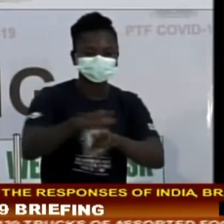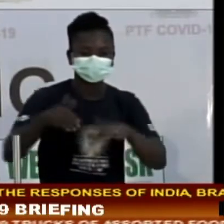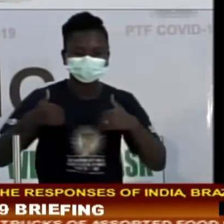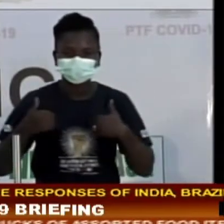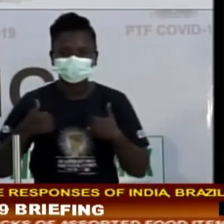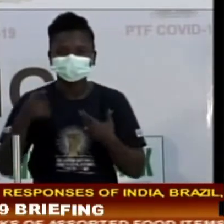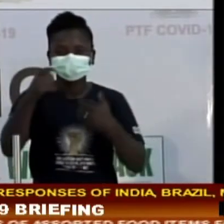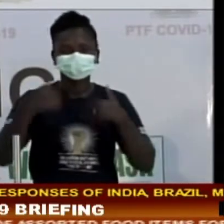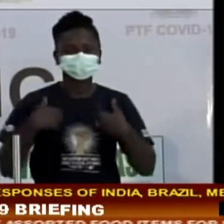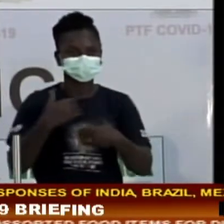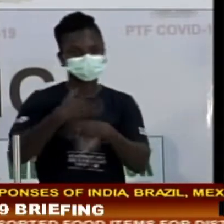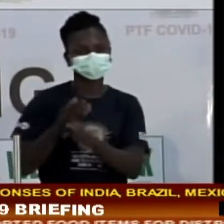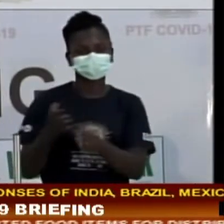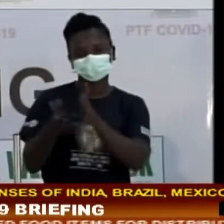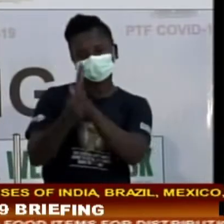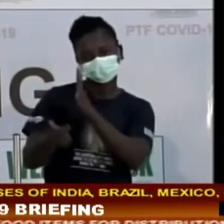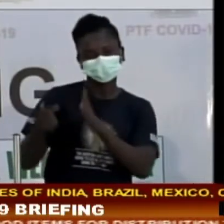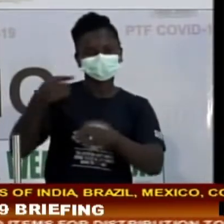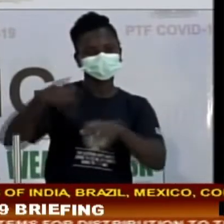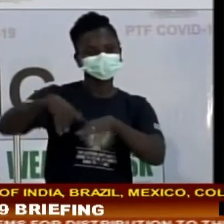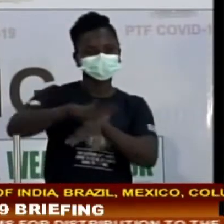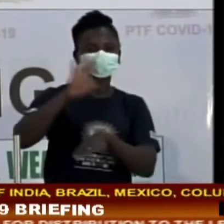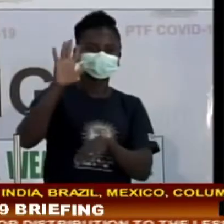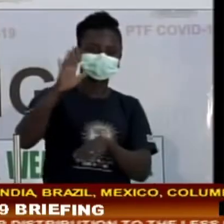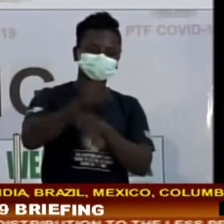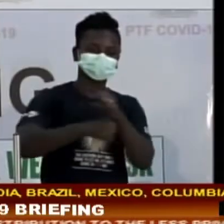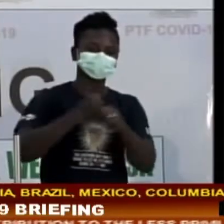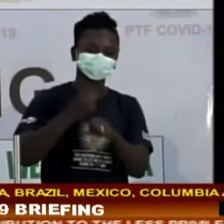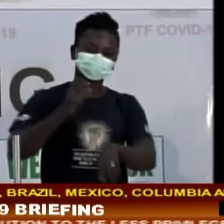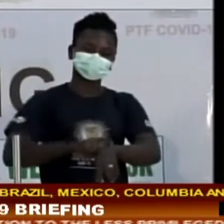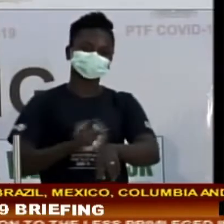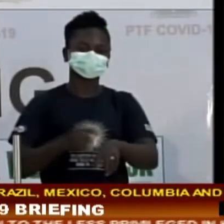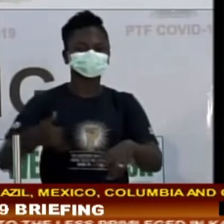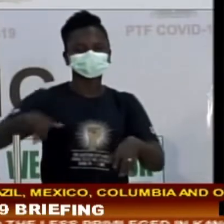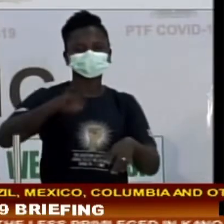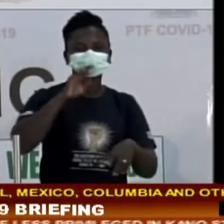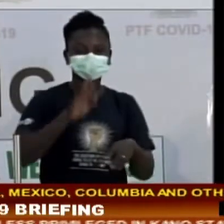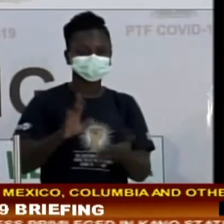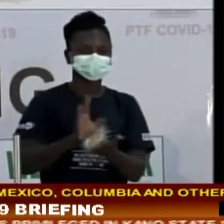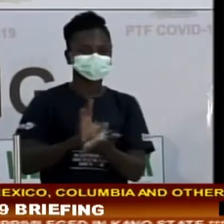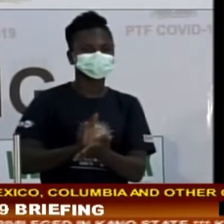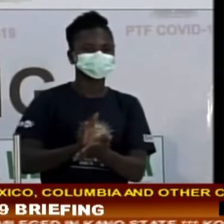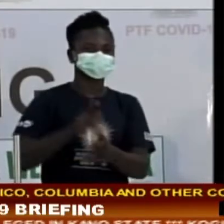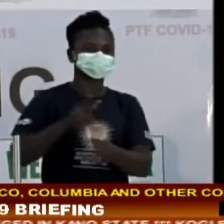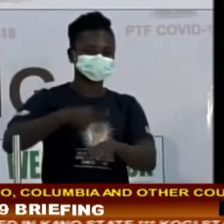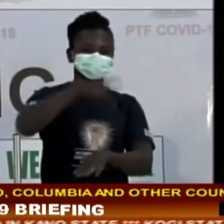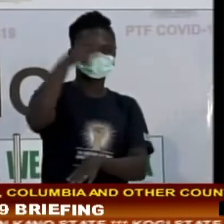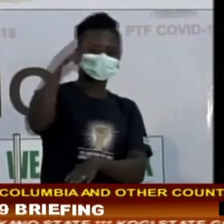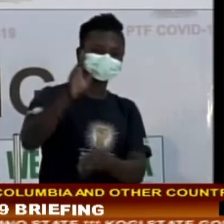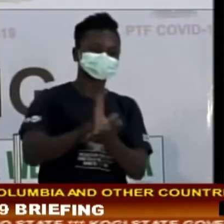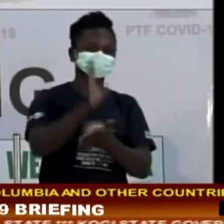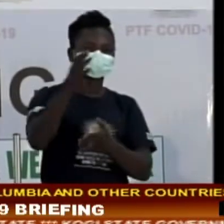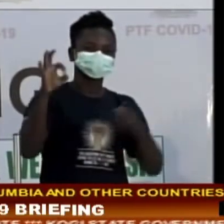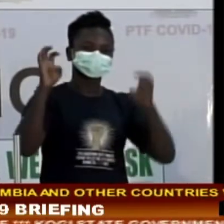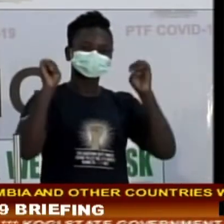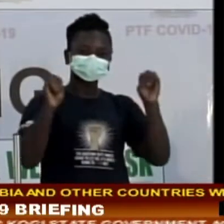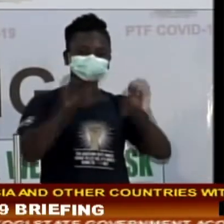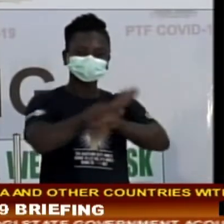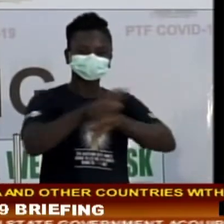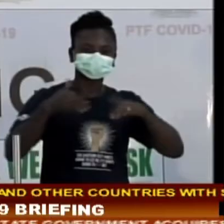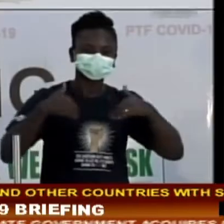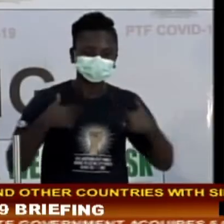5year period for those who are in poly Technics colleges of Education who do not have this